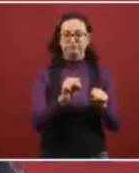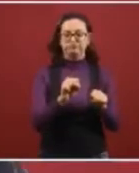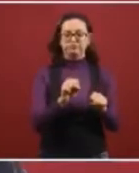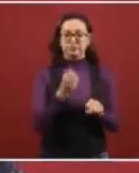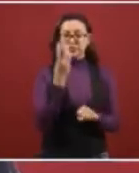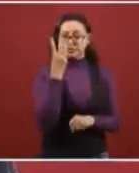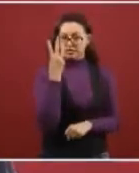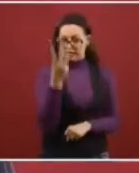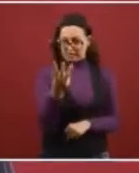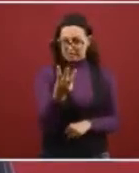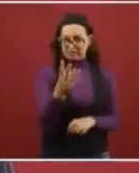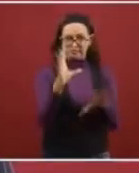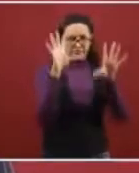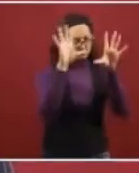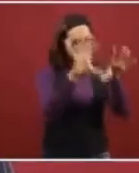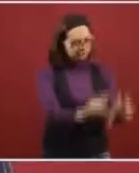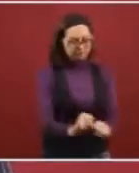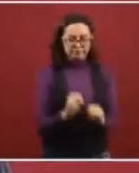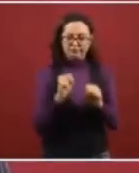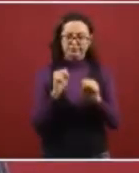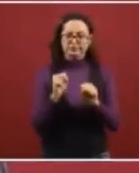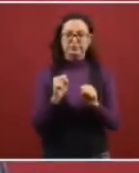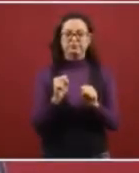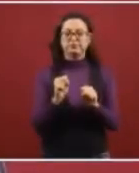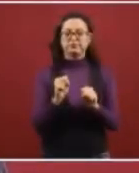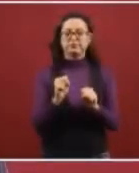tres de ellos. Of three of them.